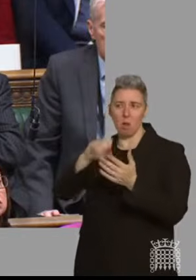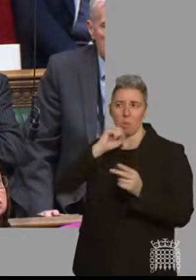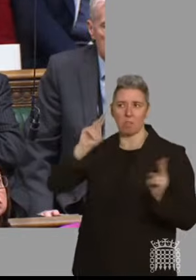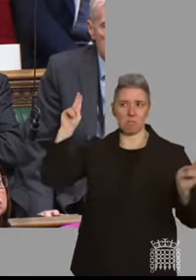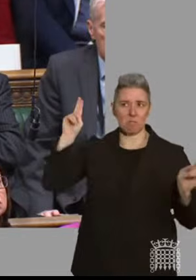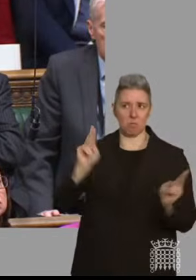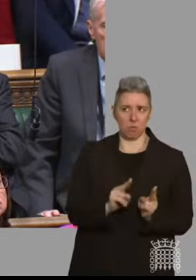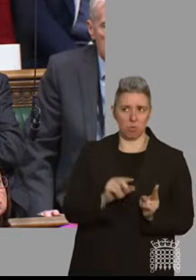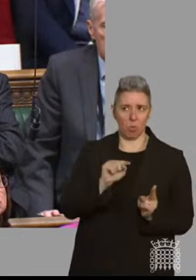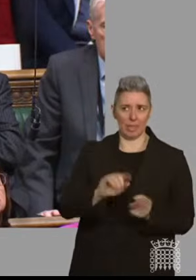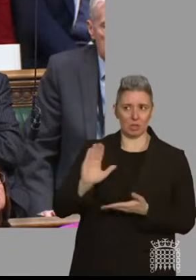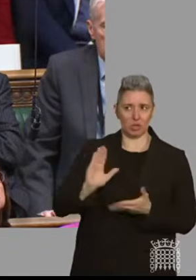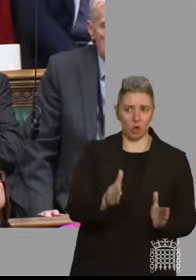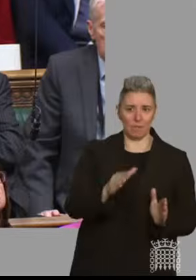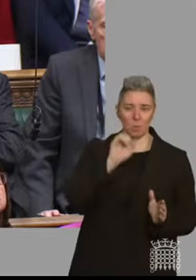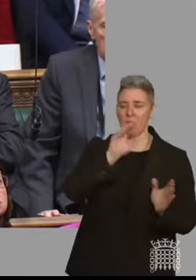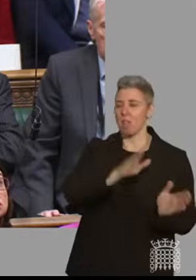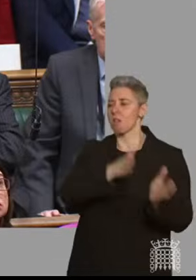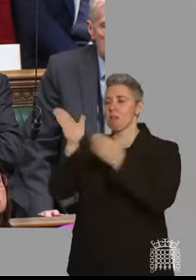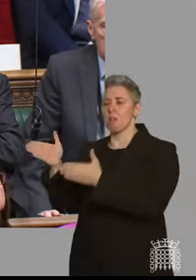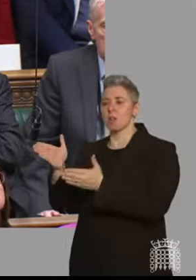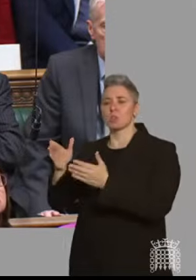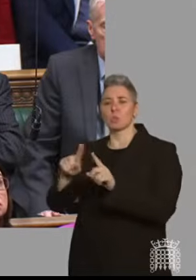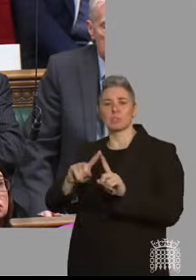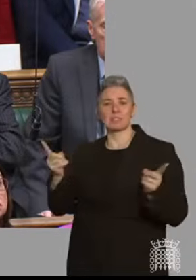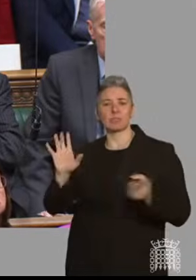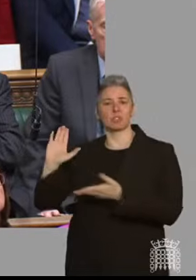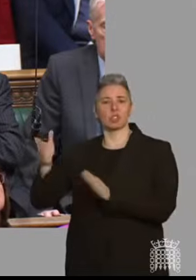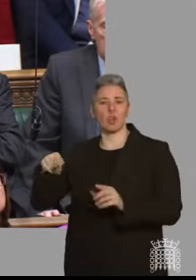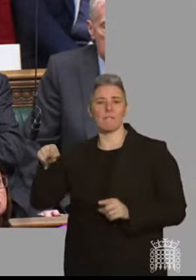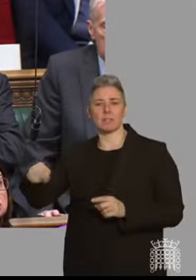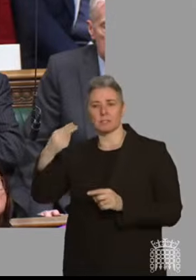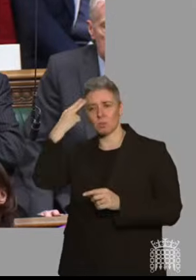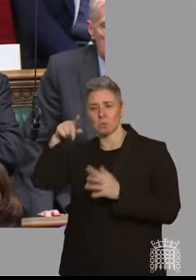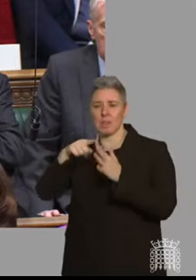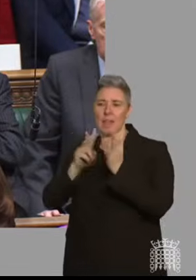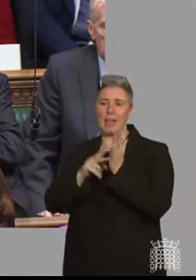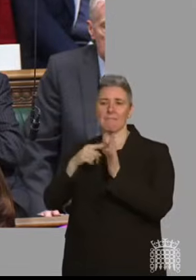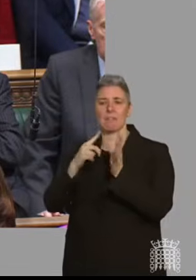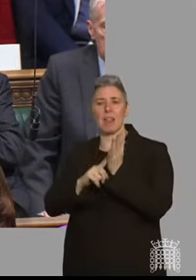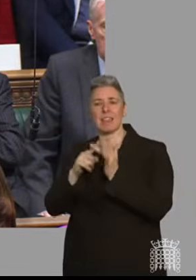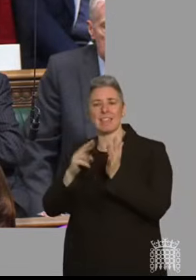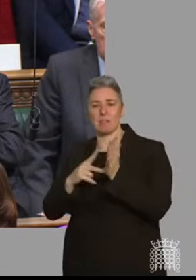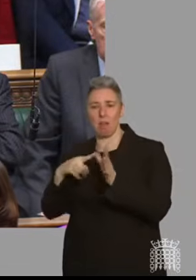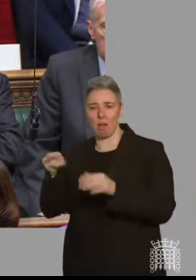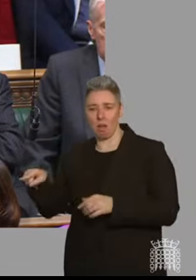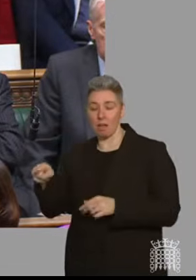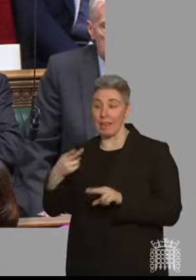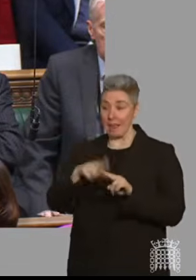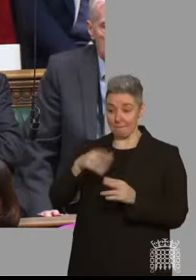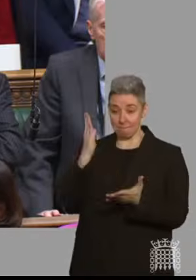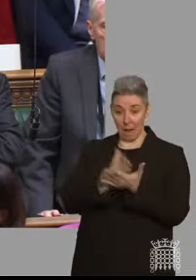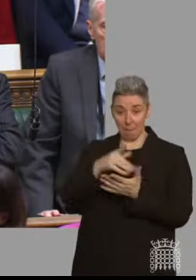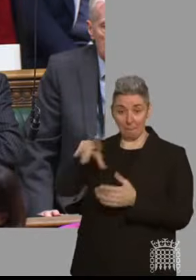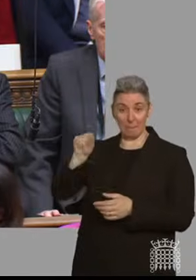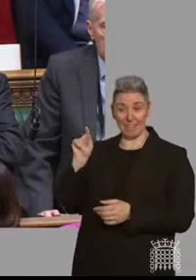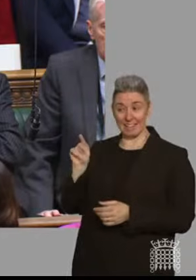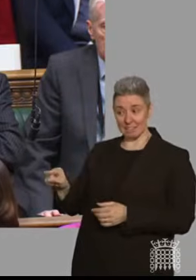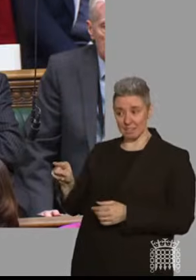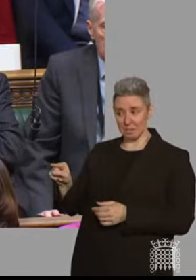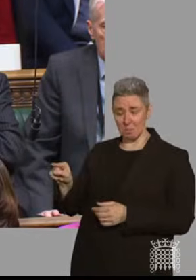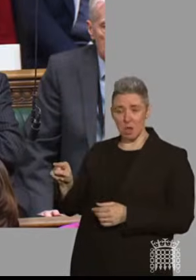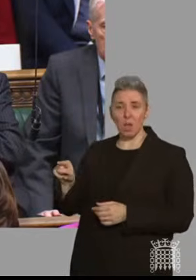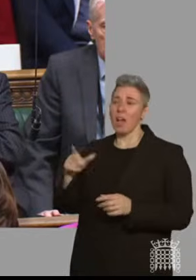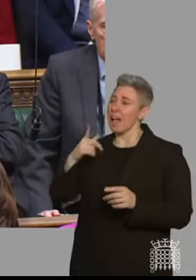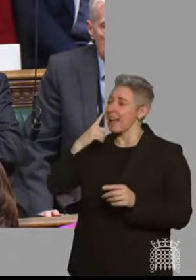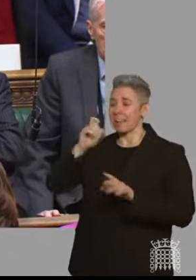Minister personally intervene and delay any final decision until he's met with myself and concerned MPs across